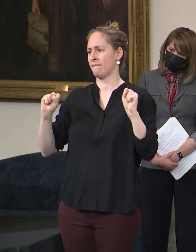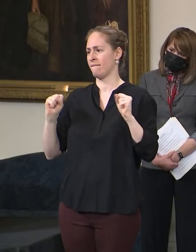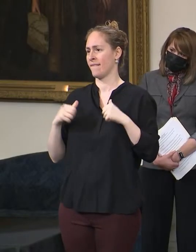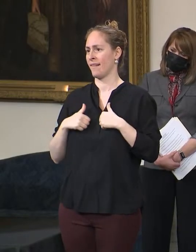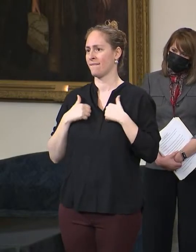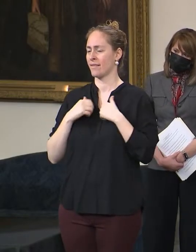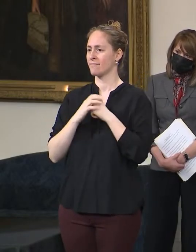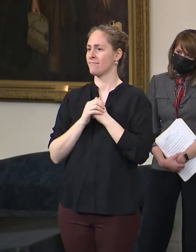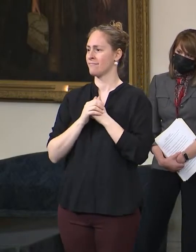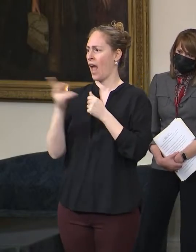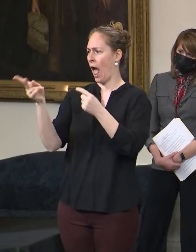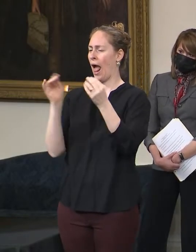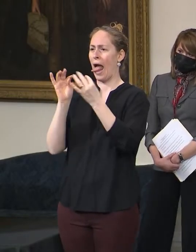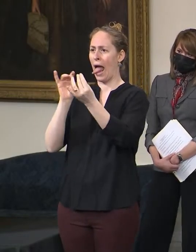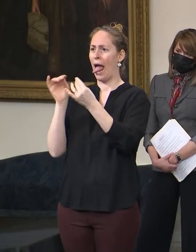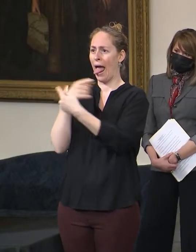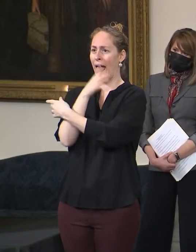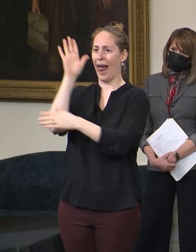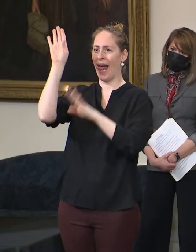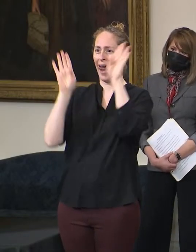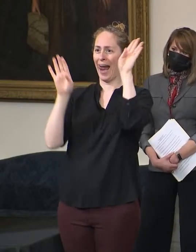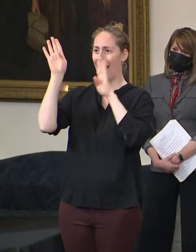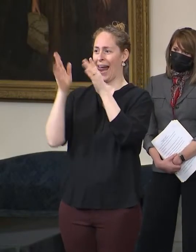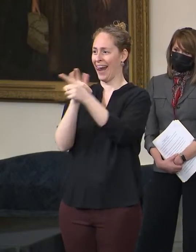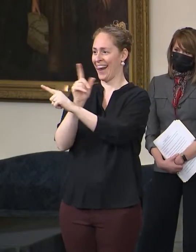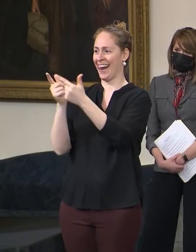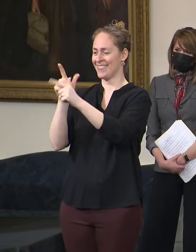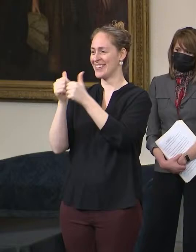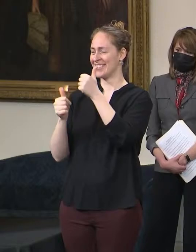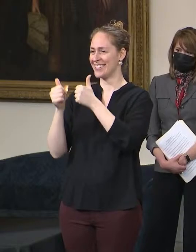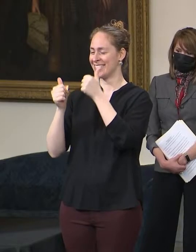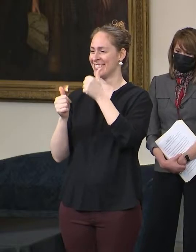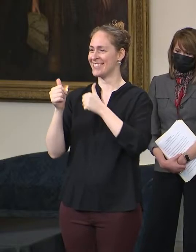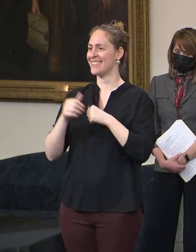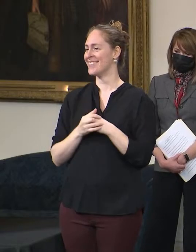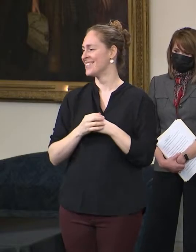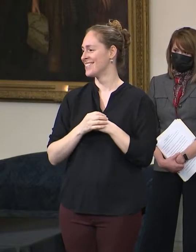Okay. Go ahead. We'll come back to you. We'll come back to you.